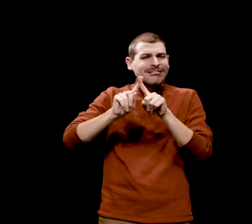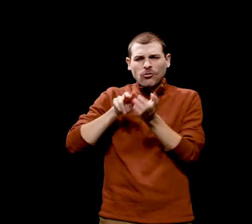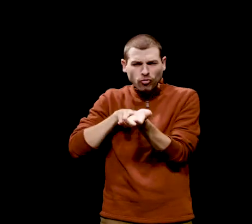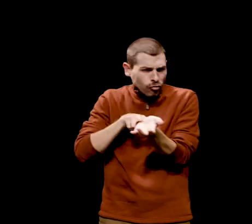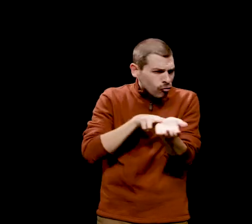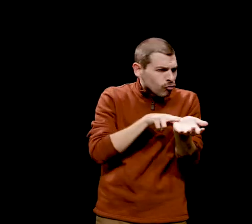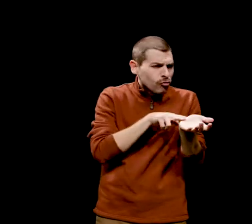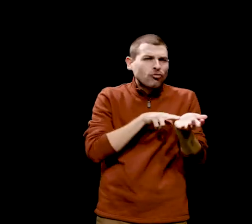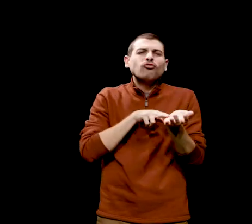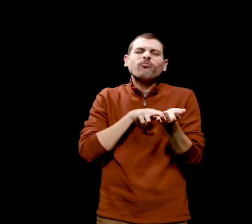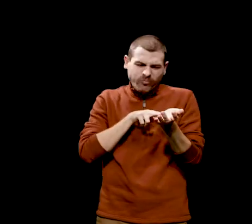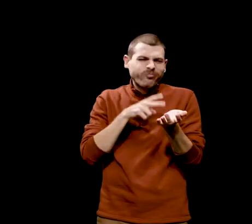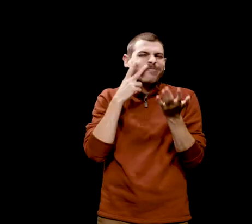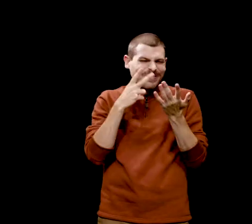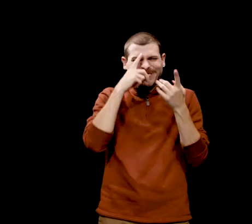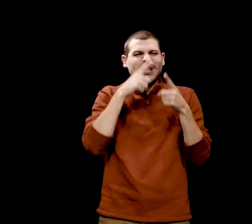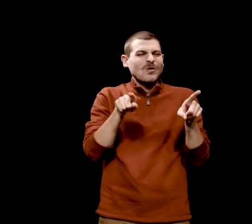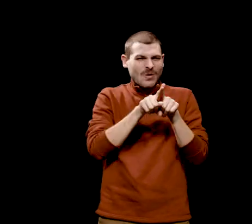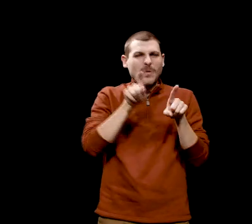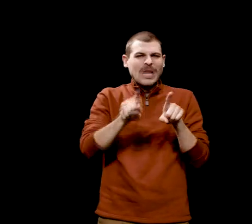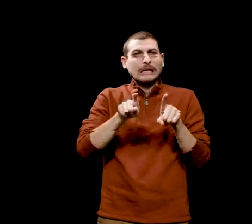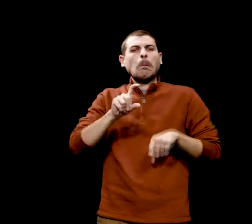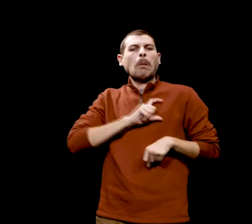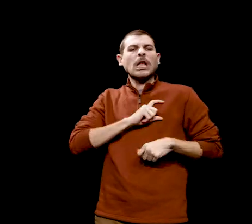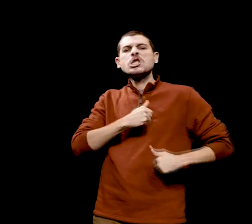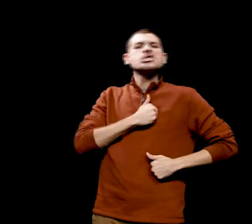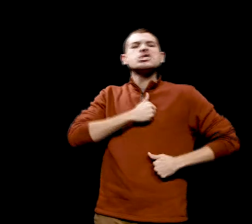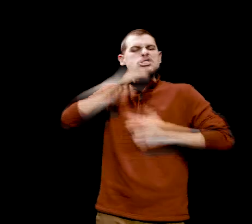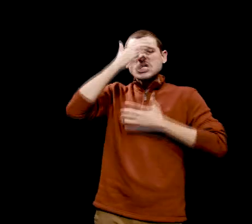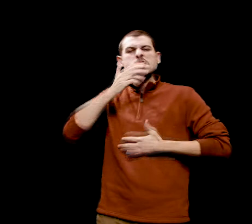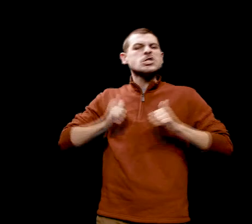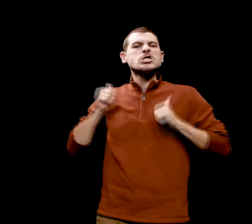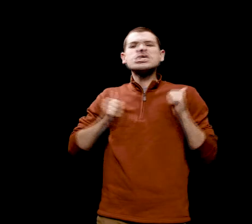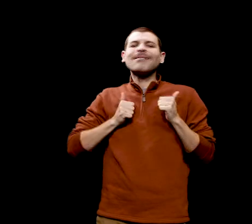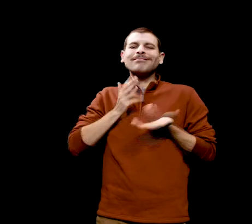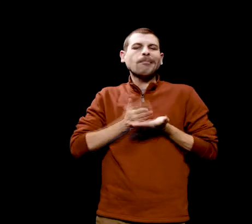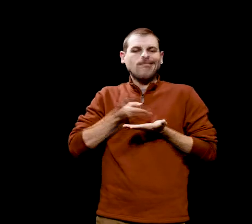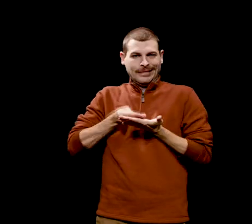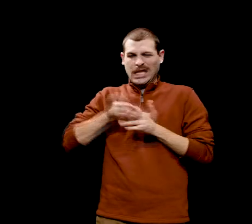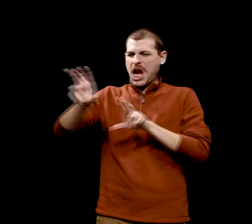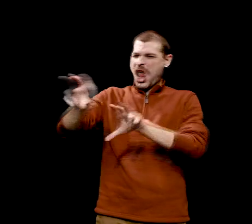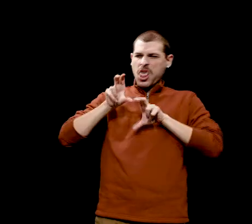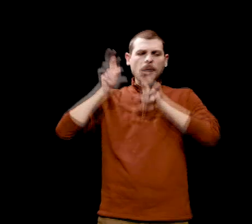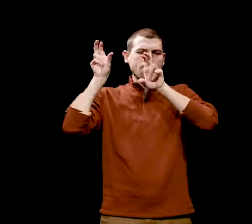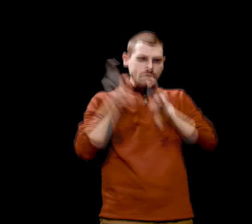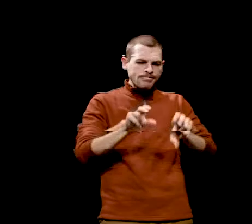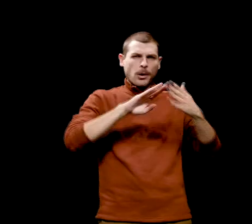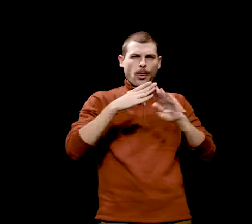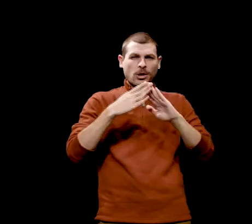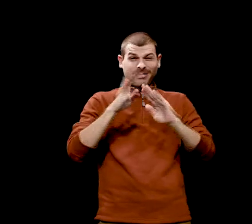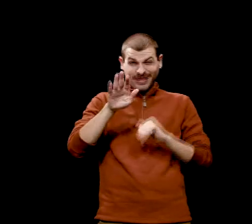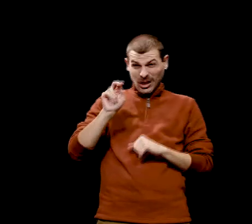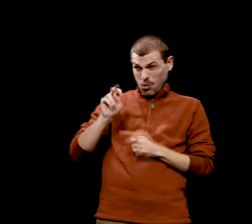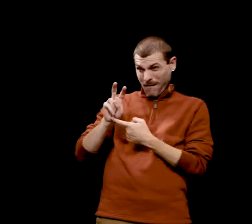from militarized police spending and reinvest in community-led solutions. It was relatively groundbreaking, and it took a lot of courage for us to put that